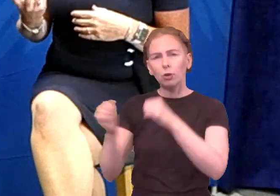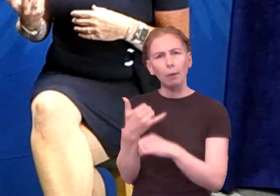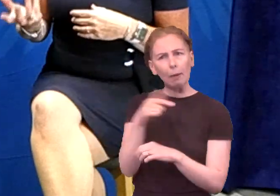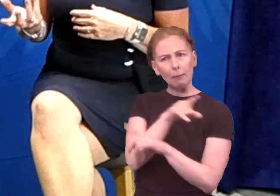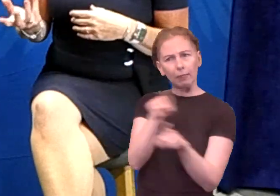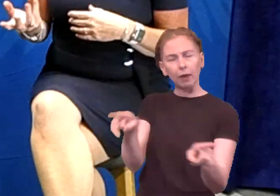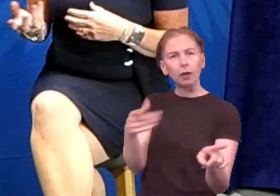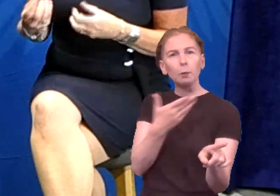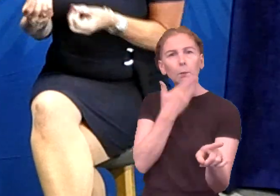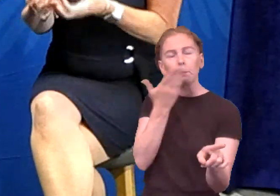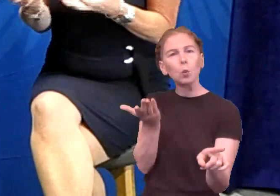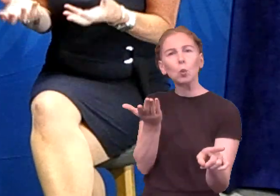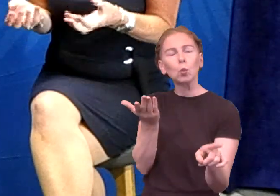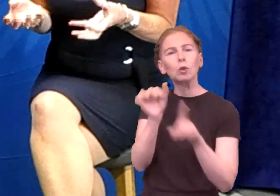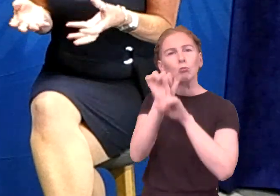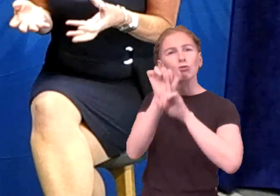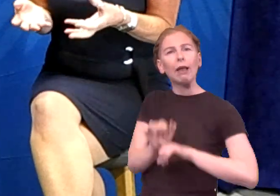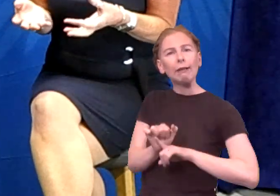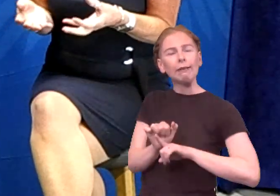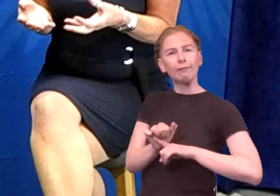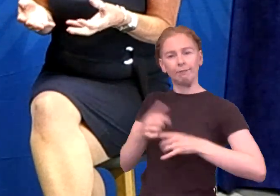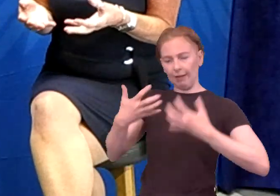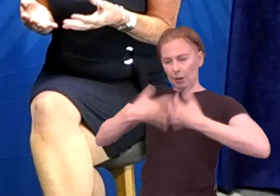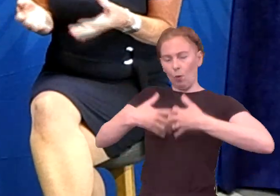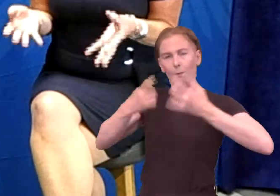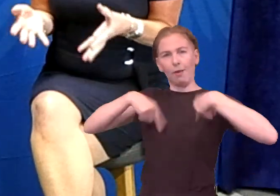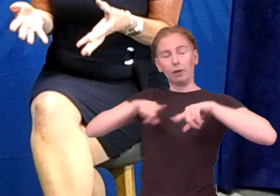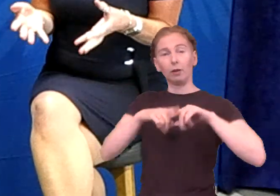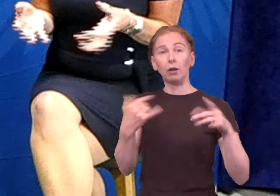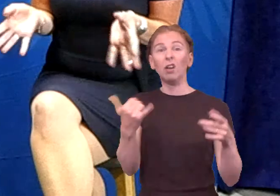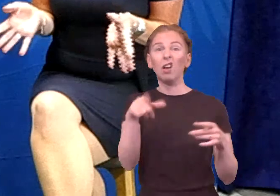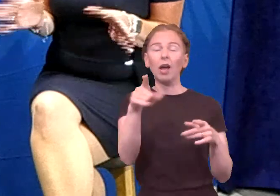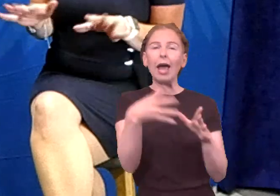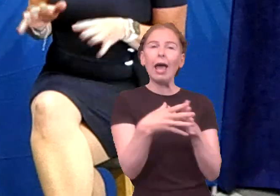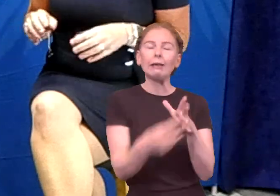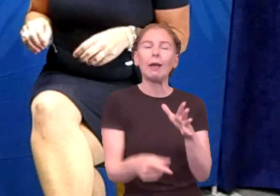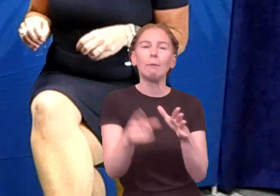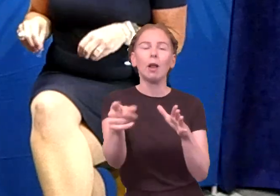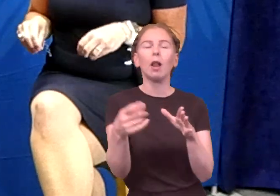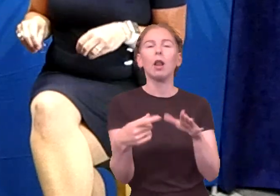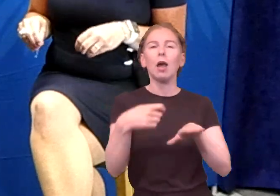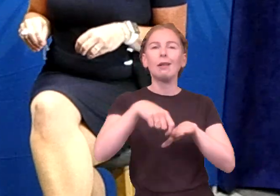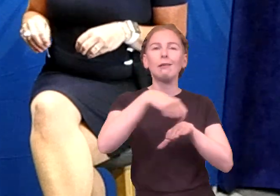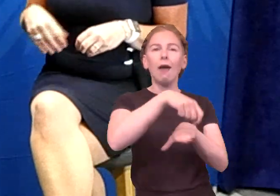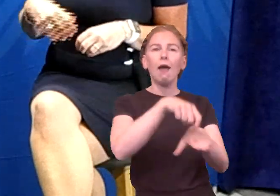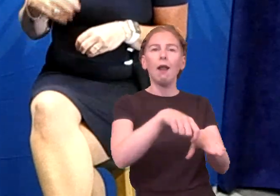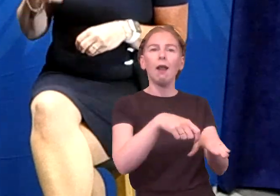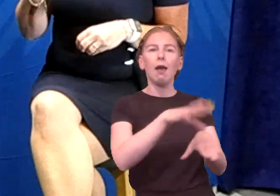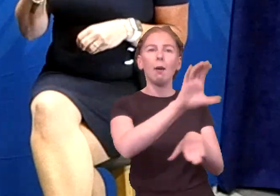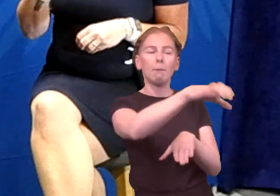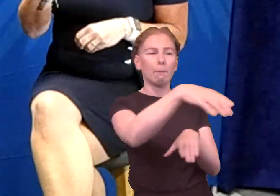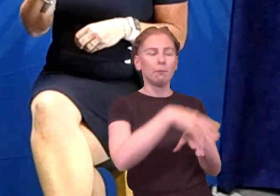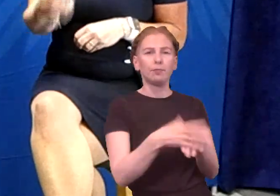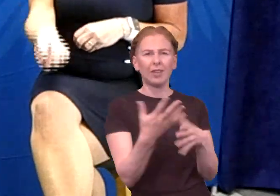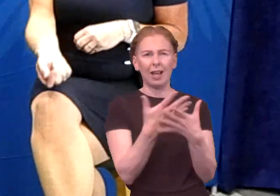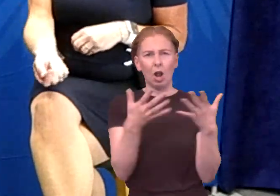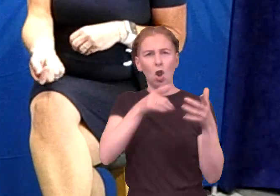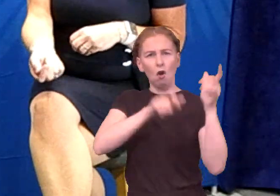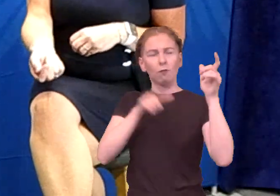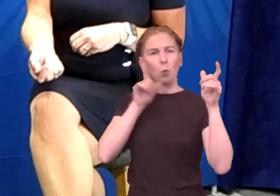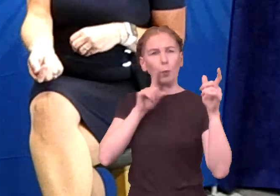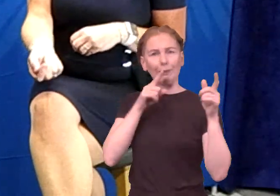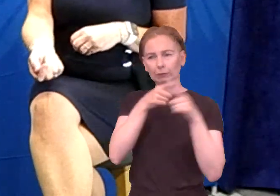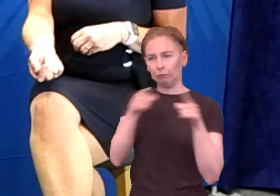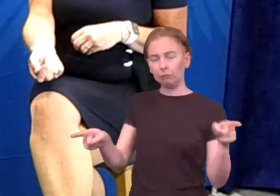people in nail bars. If you're in a nail bar, and so many ladies now have their nails done, you know, that you need to be able to